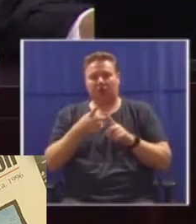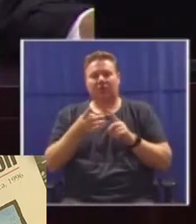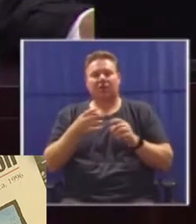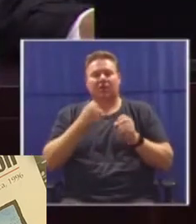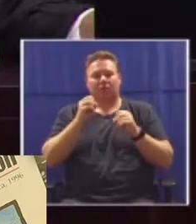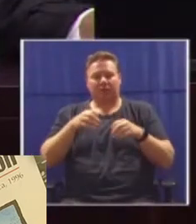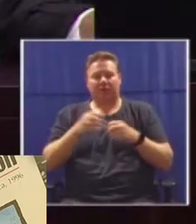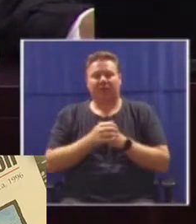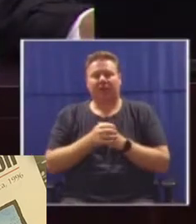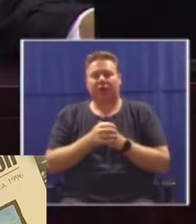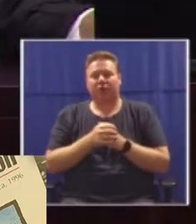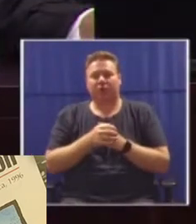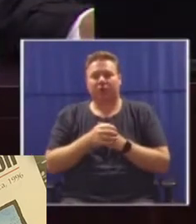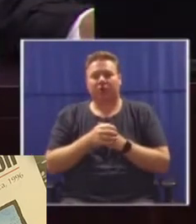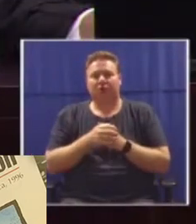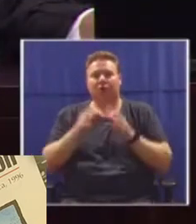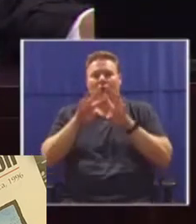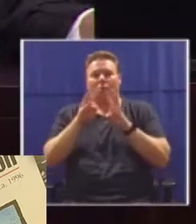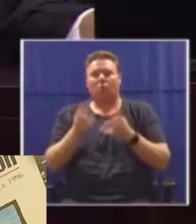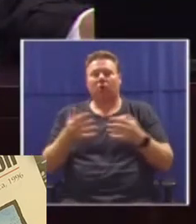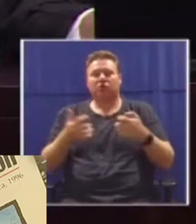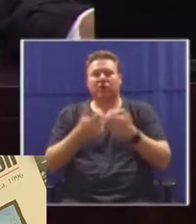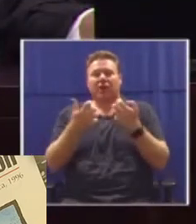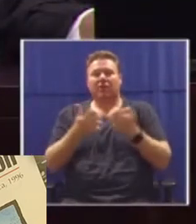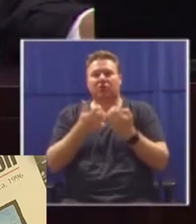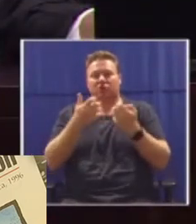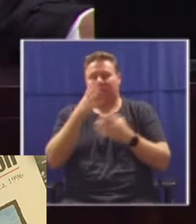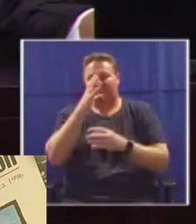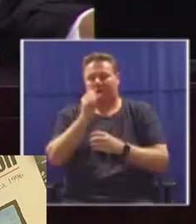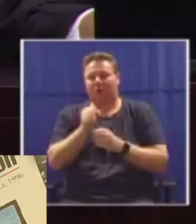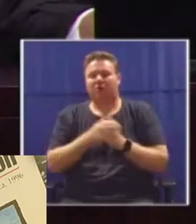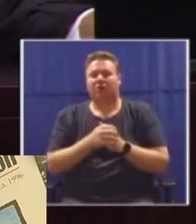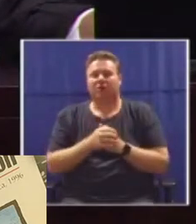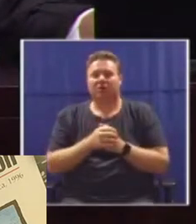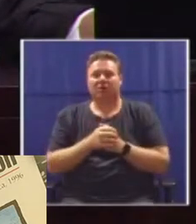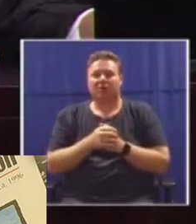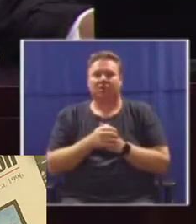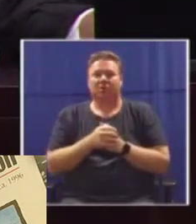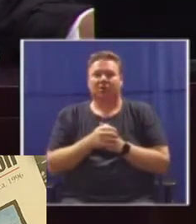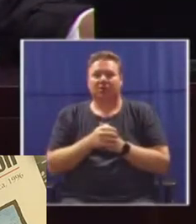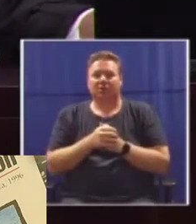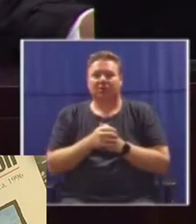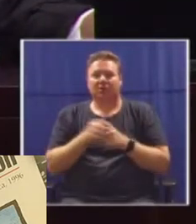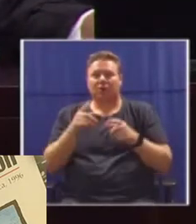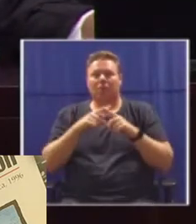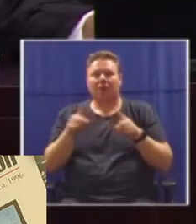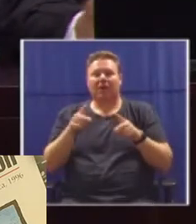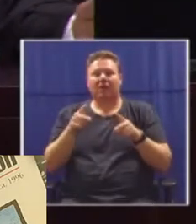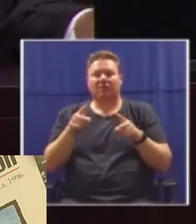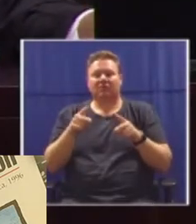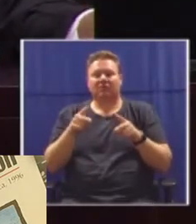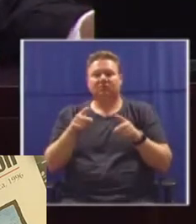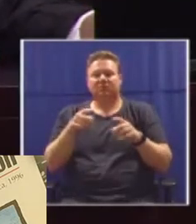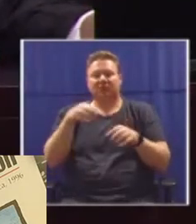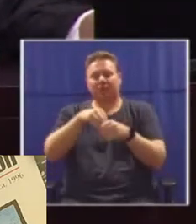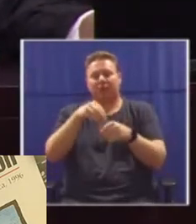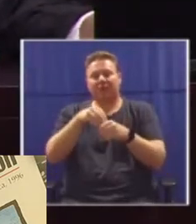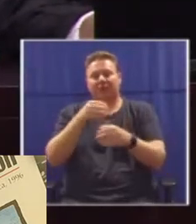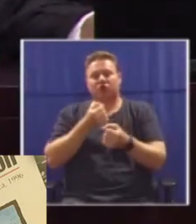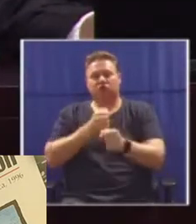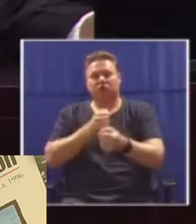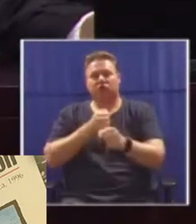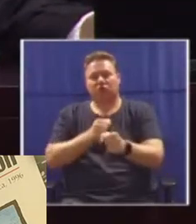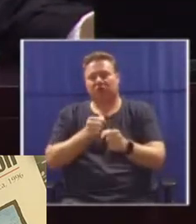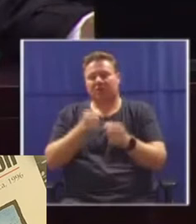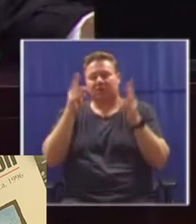and motivation to address the global challenge. However, a significant lag exists within implementation strategies to address this